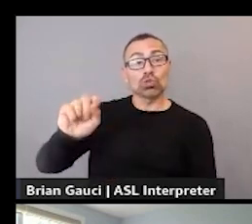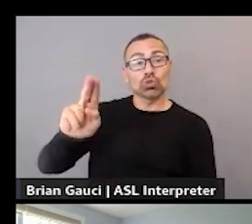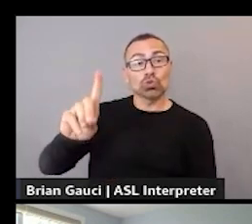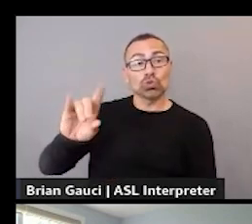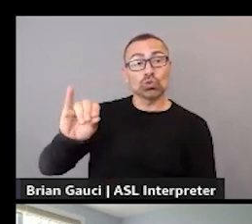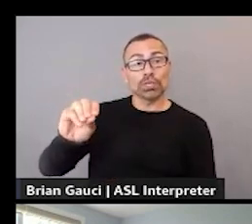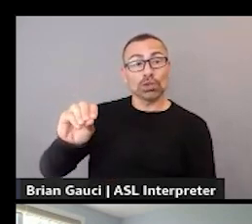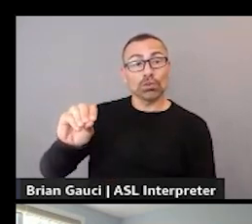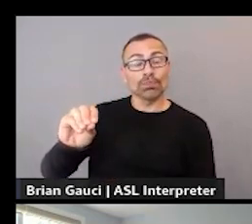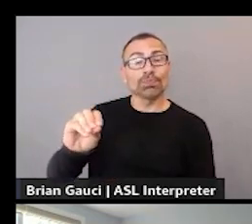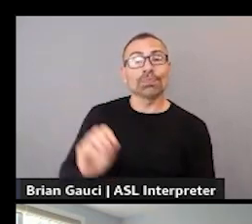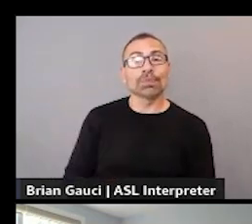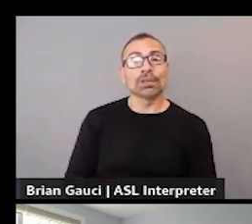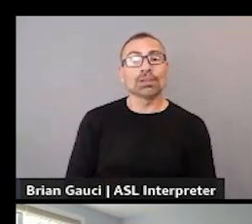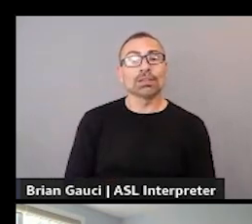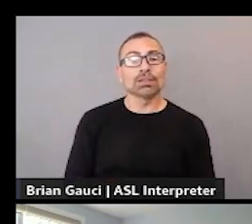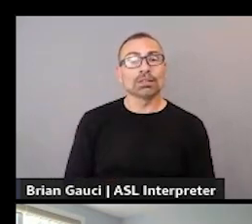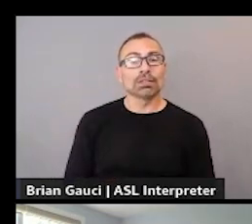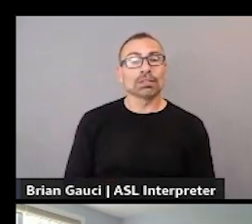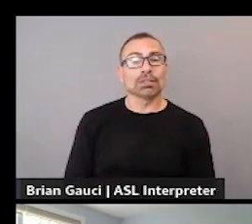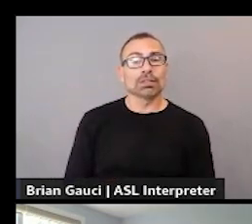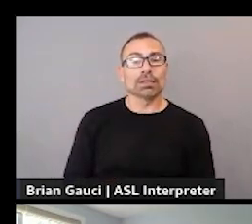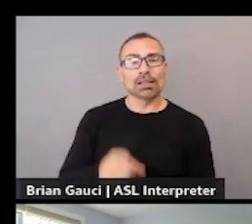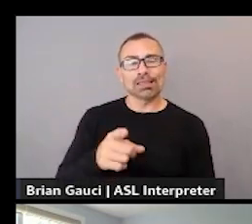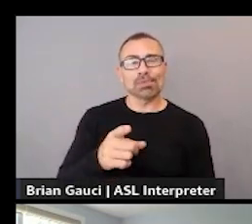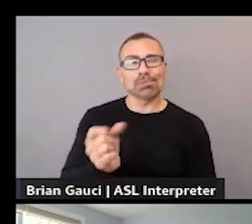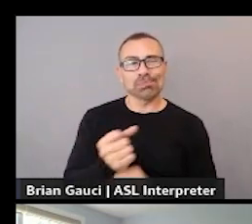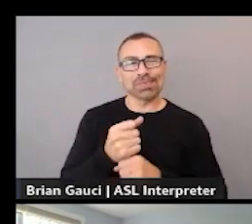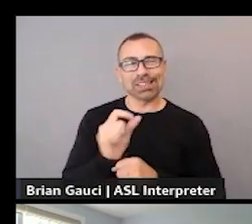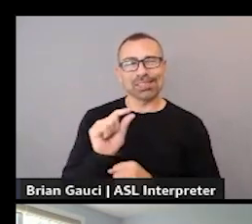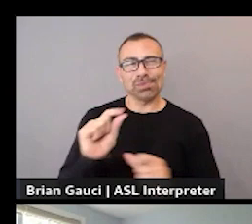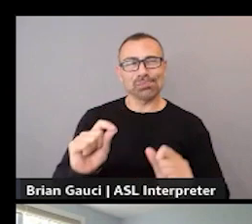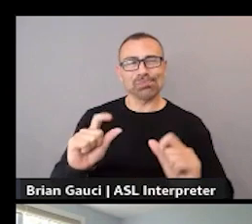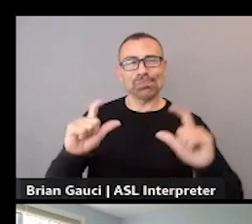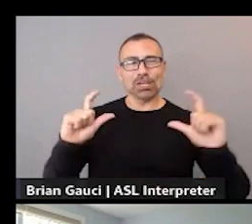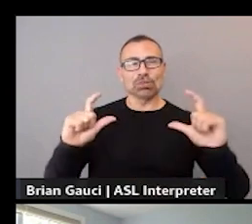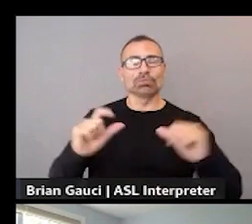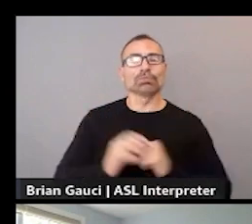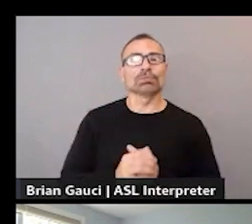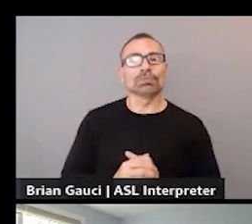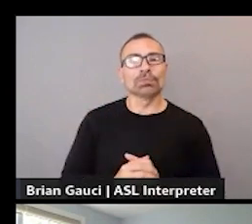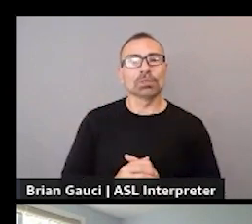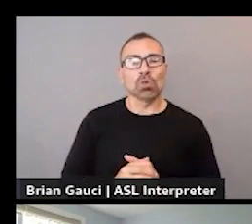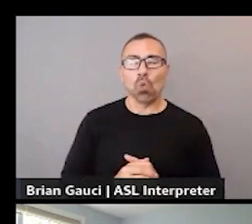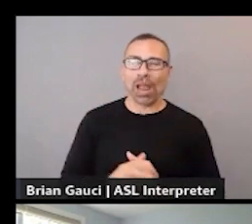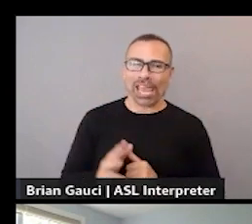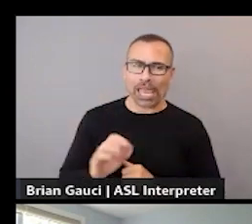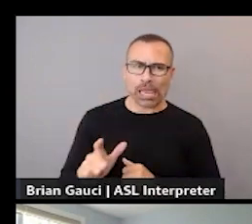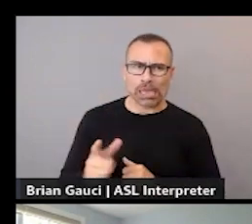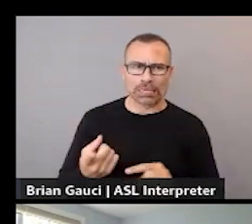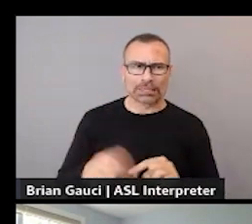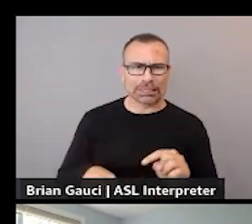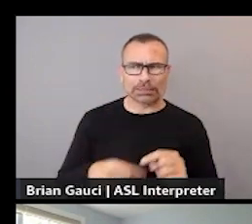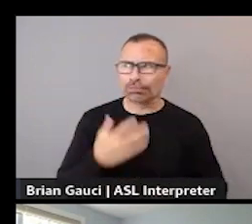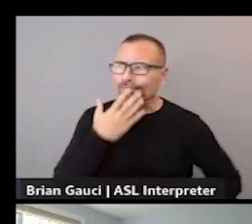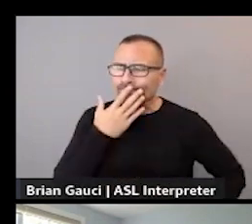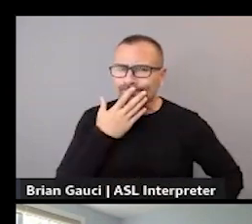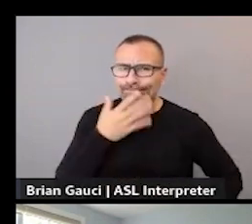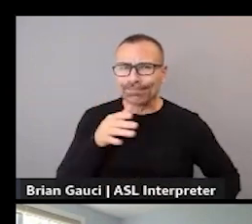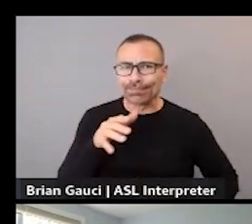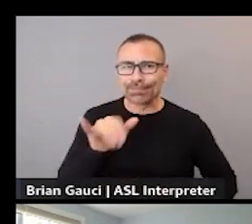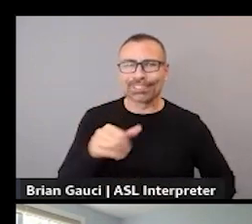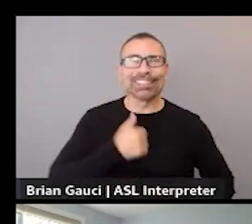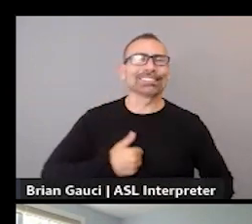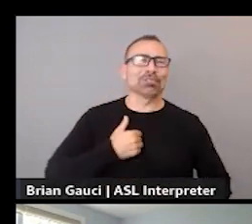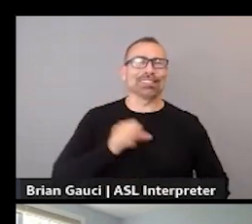and let me bump that font up a little bit. Well, I can't bump up that font, but that's okay